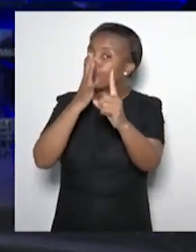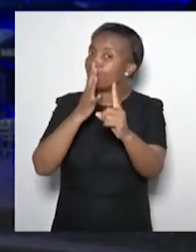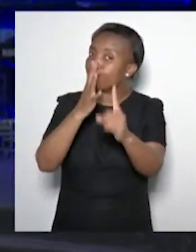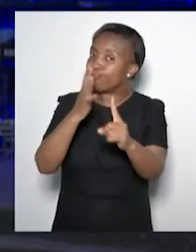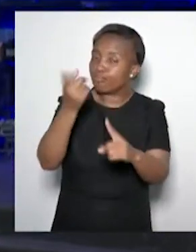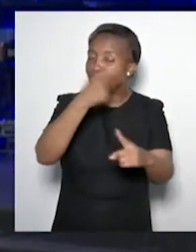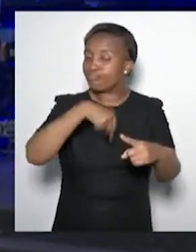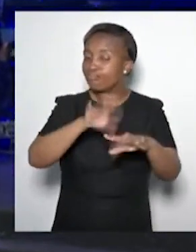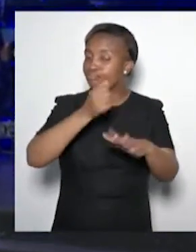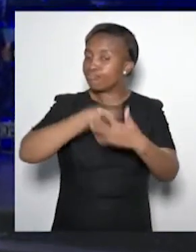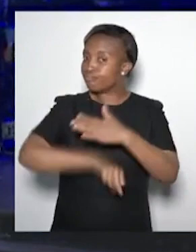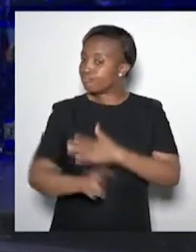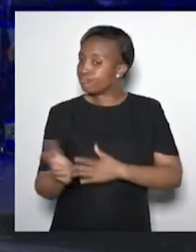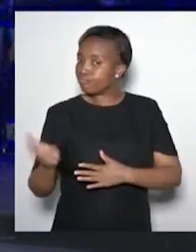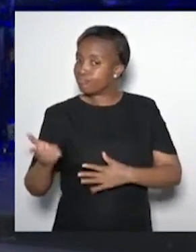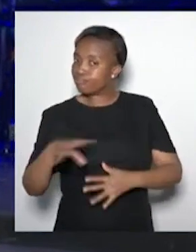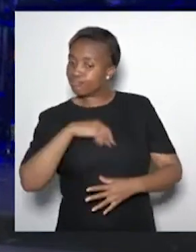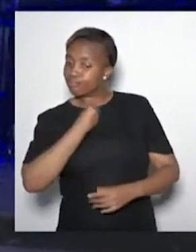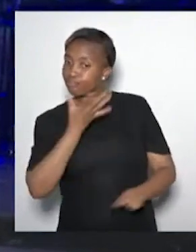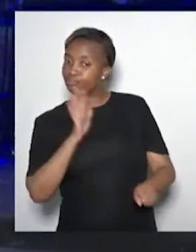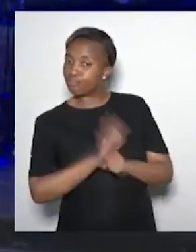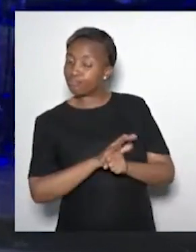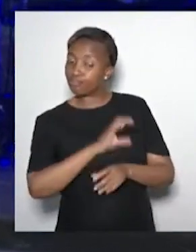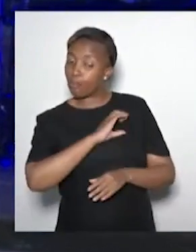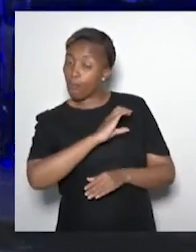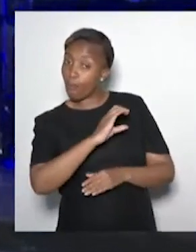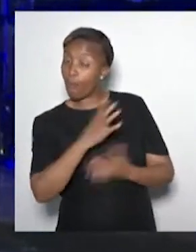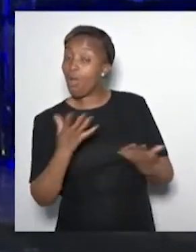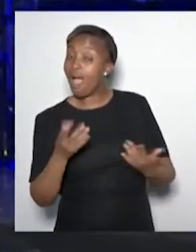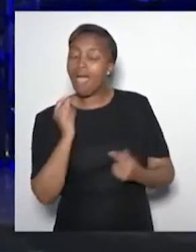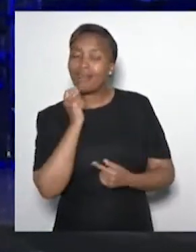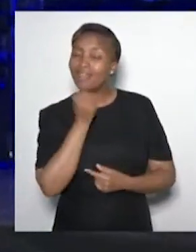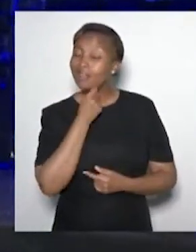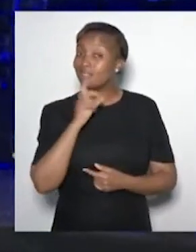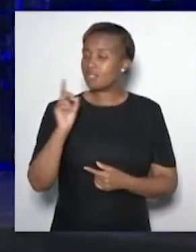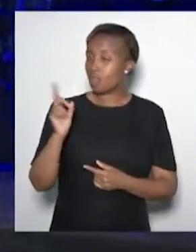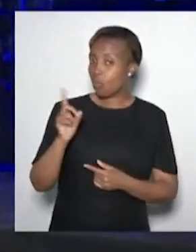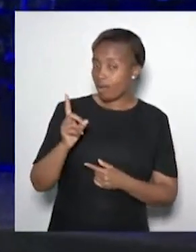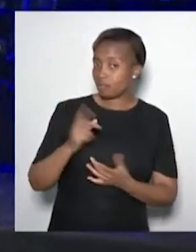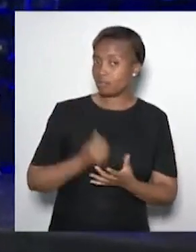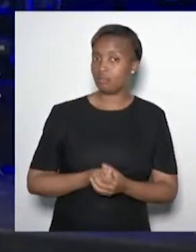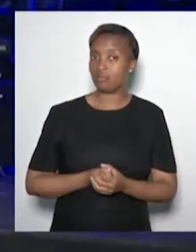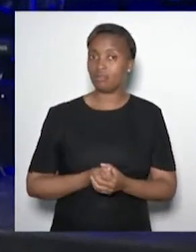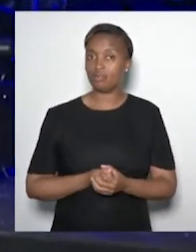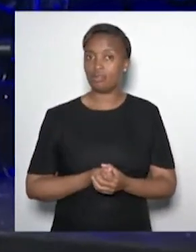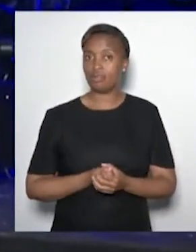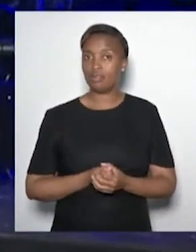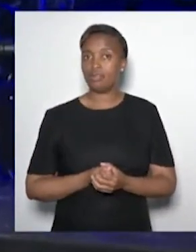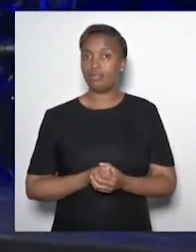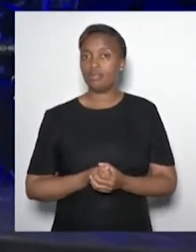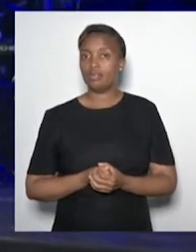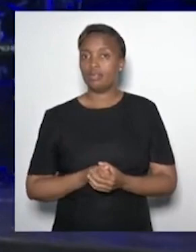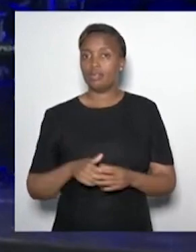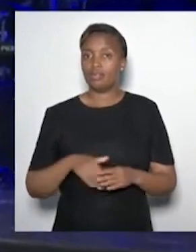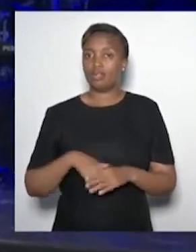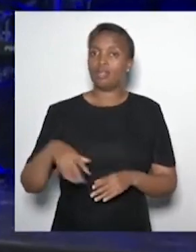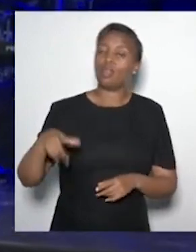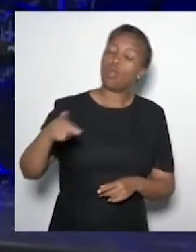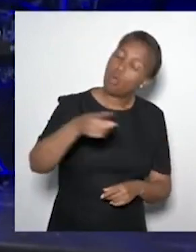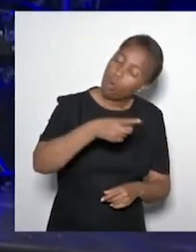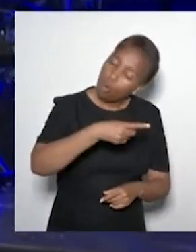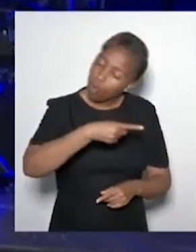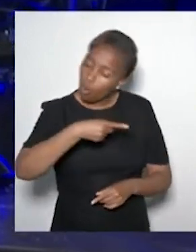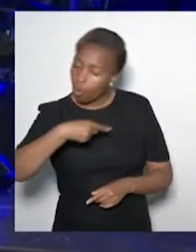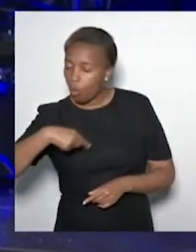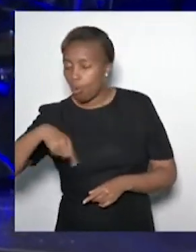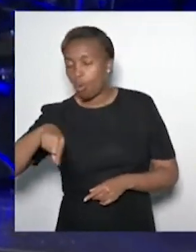born-again, spirit-filled Christian, I would say, in all local churches